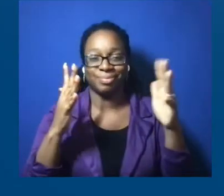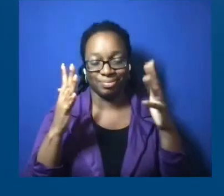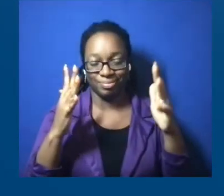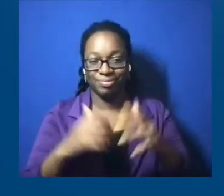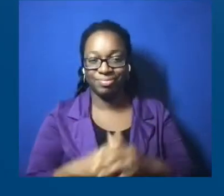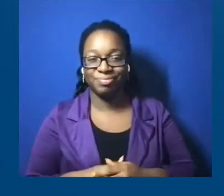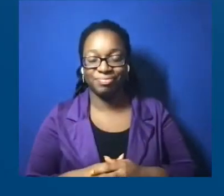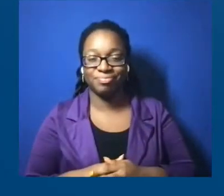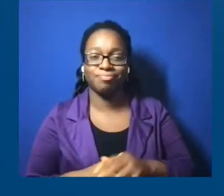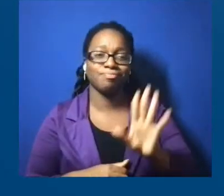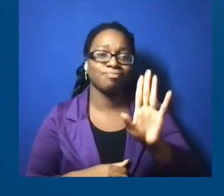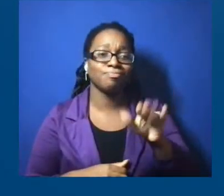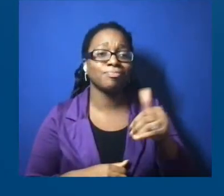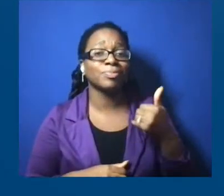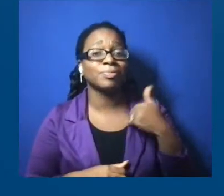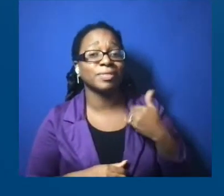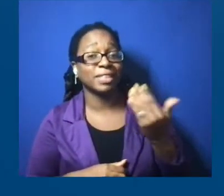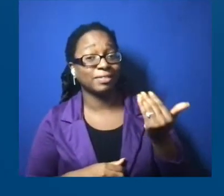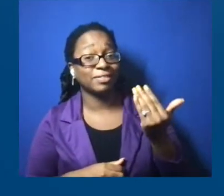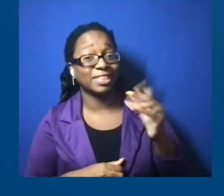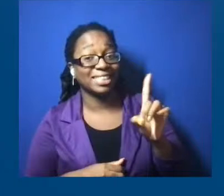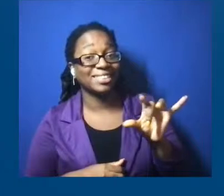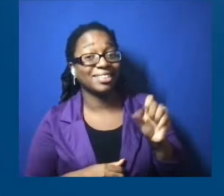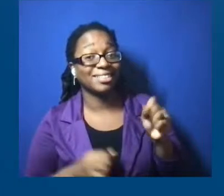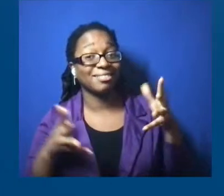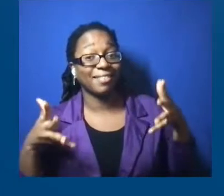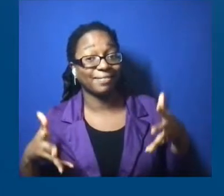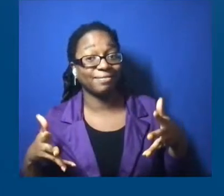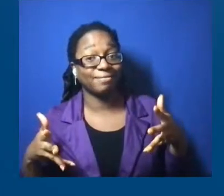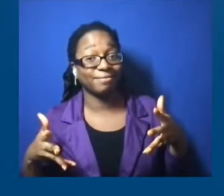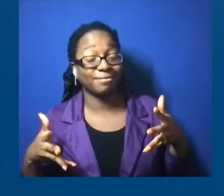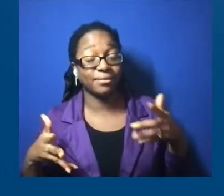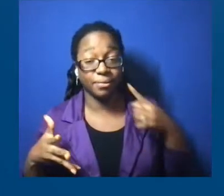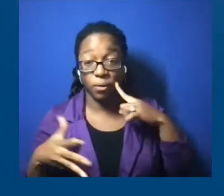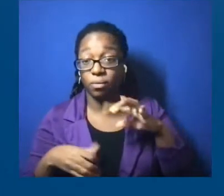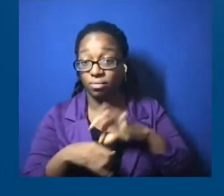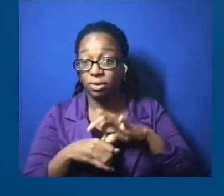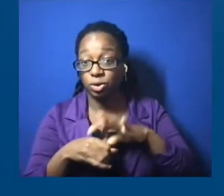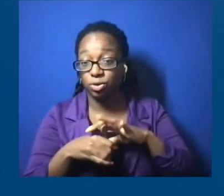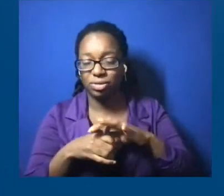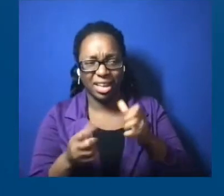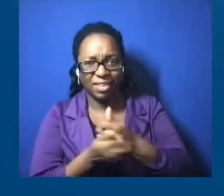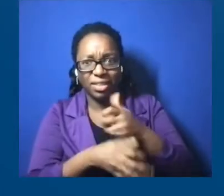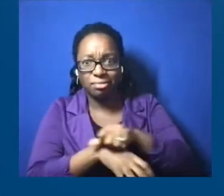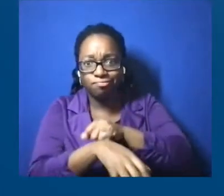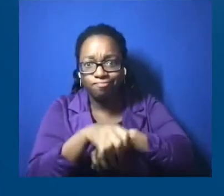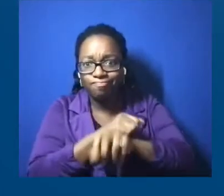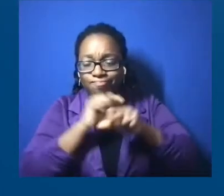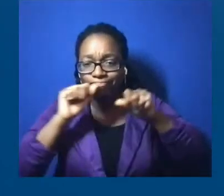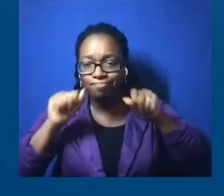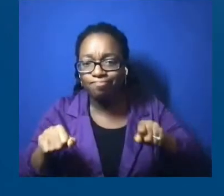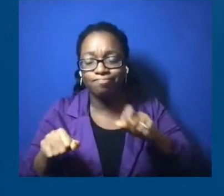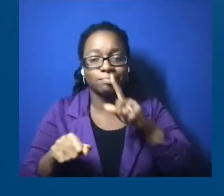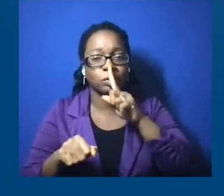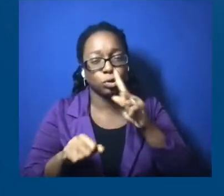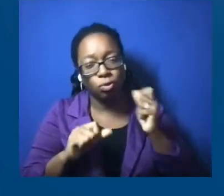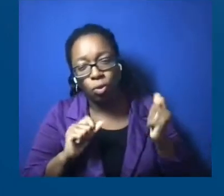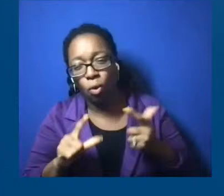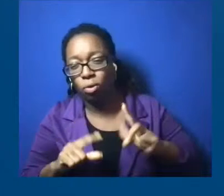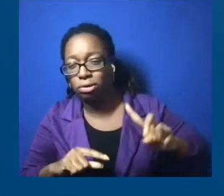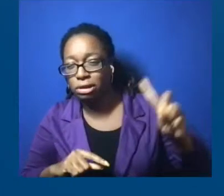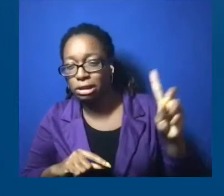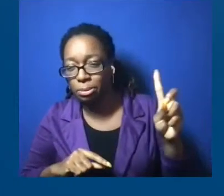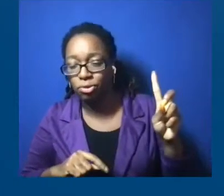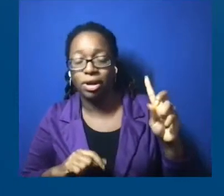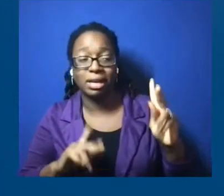Folks, we have 15 days until Election Day. Just 15 days to do everything we can to make sure every single Democratic